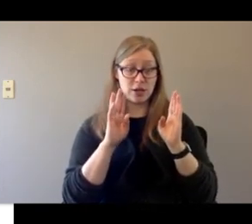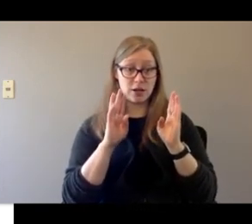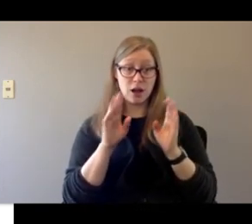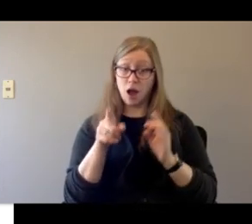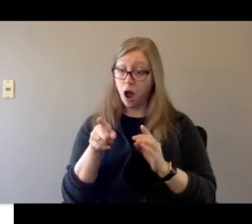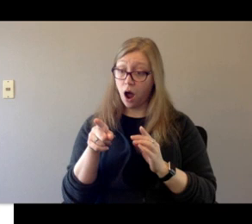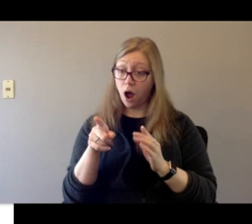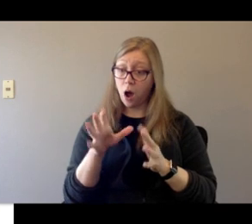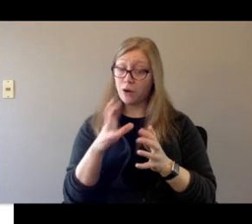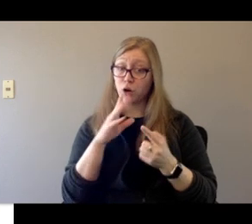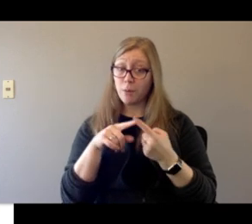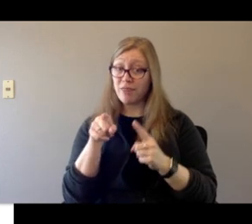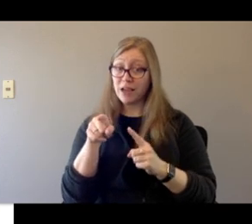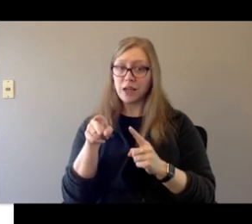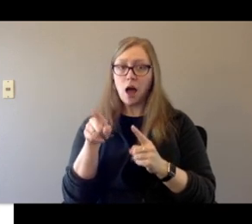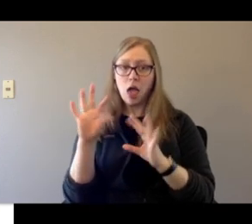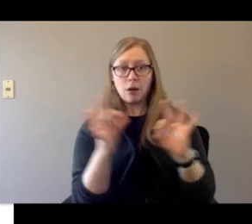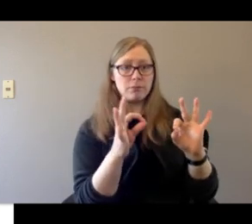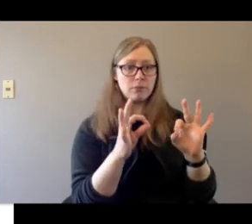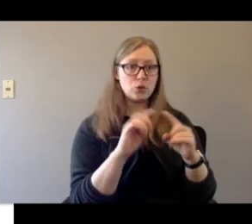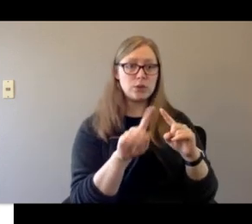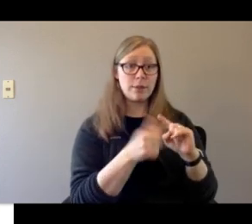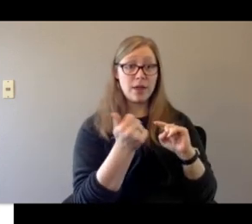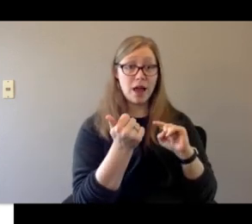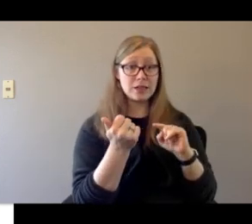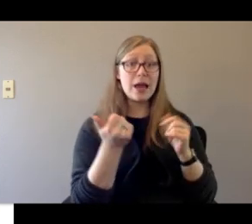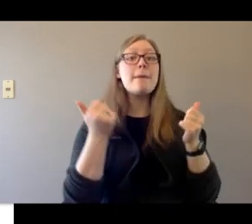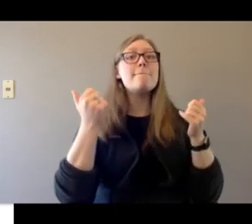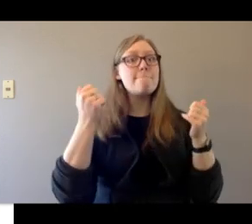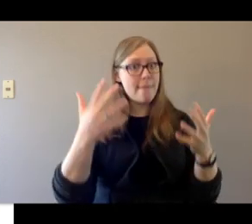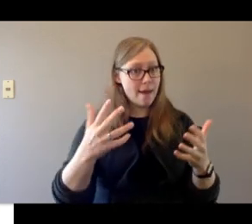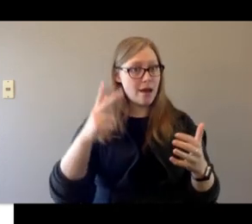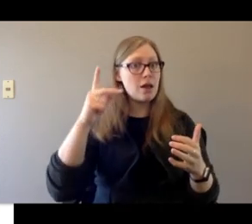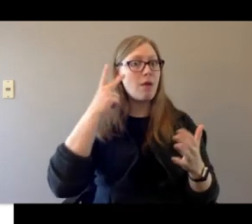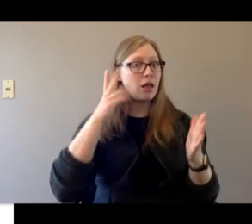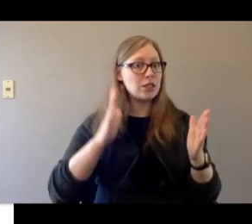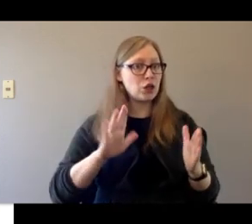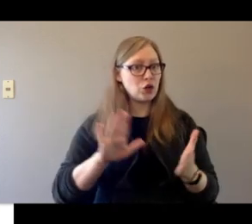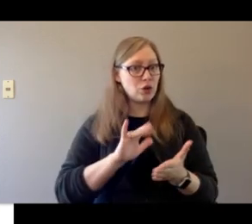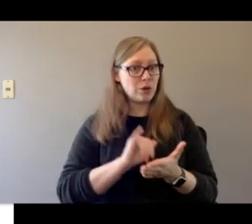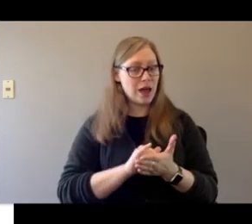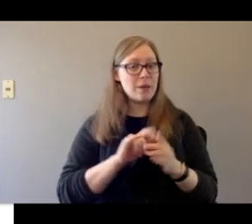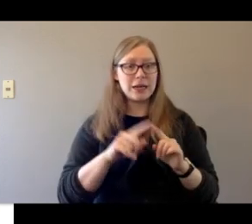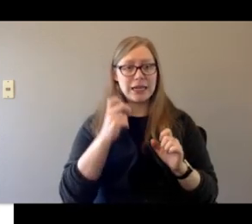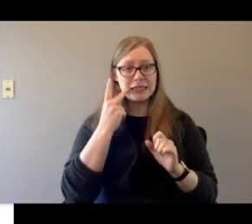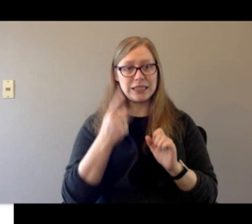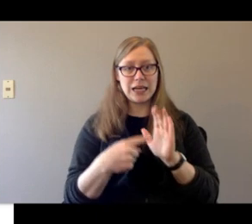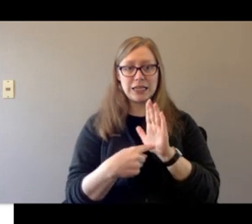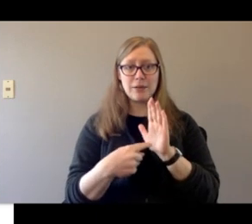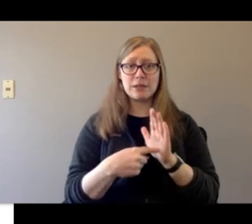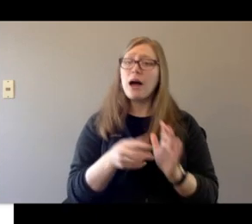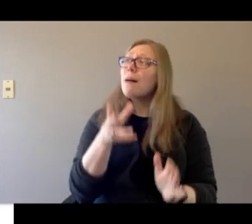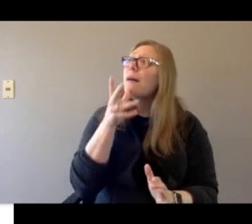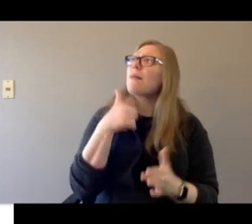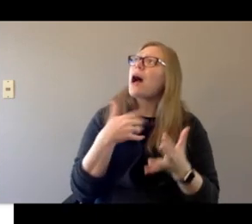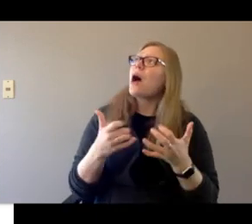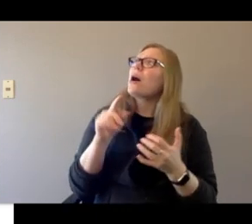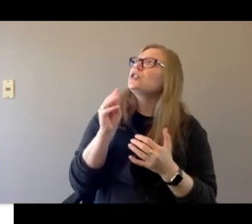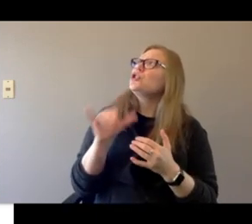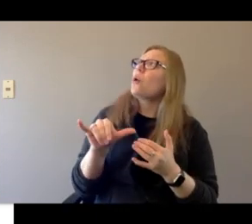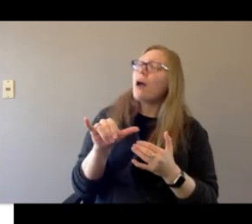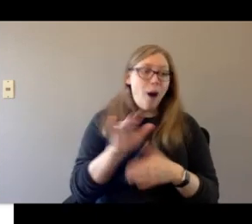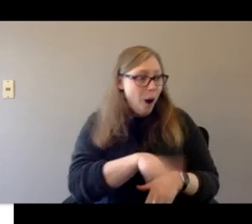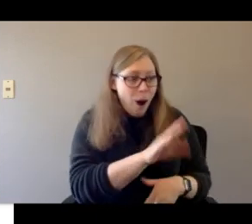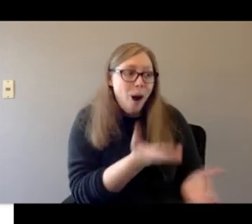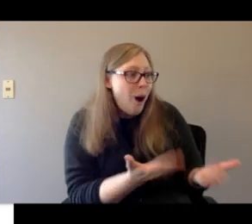in political debates, but here are some examples here. Mom, I want that toy. Honey, let's rush home. Yummy treat